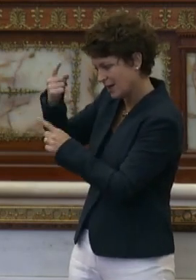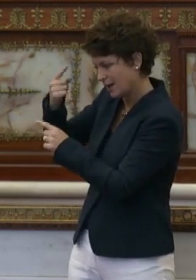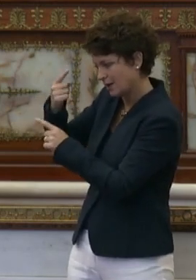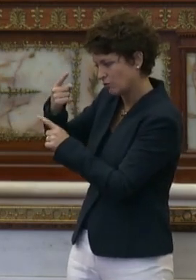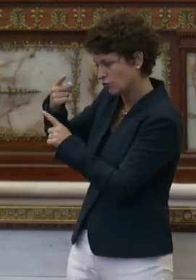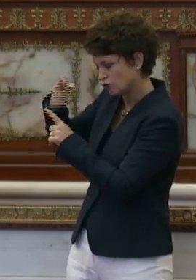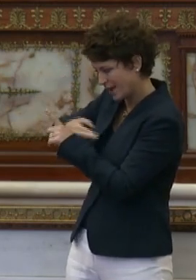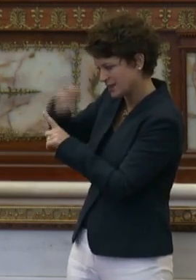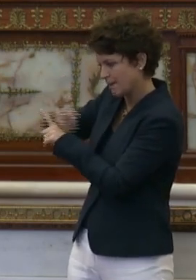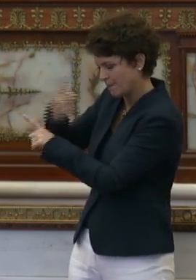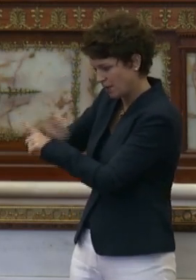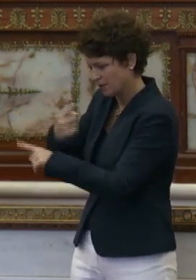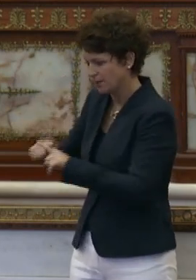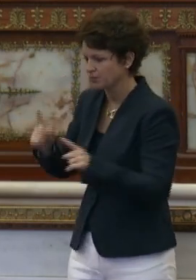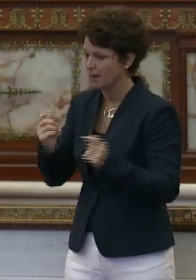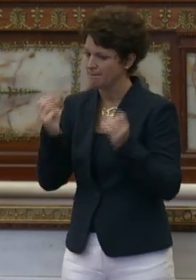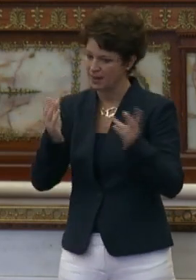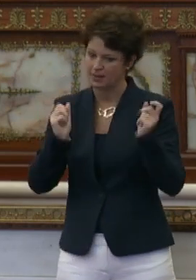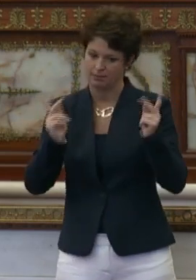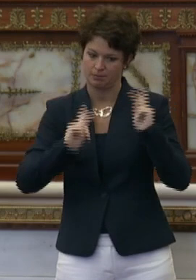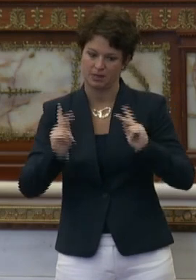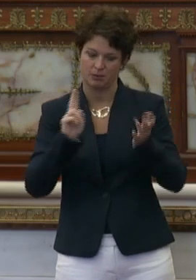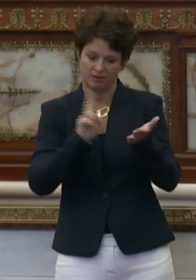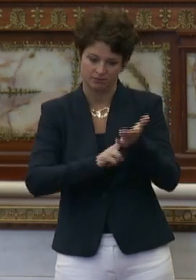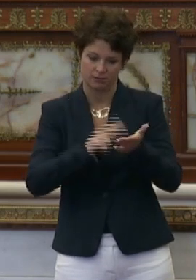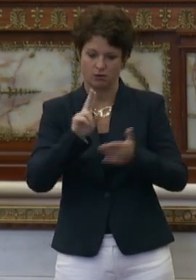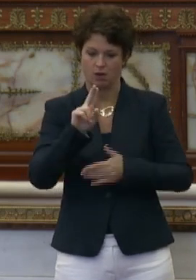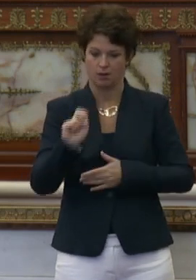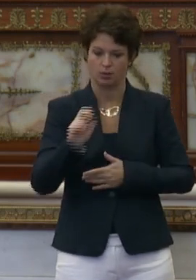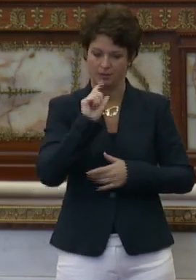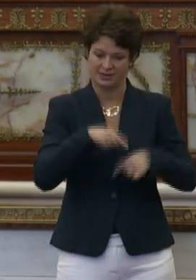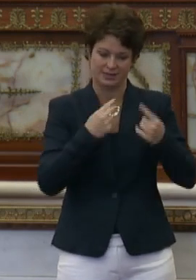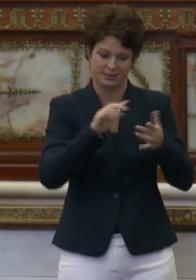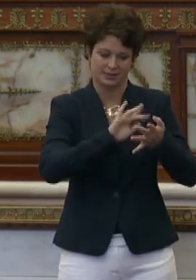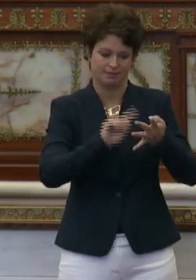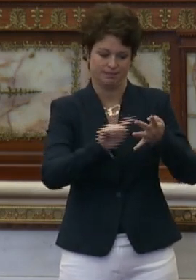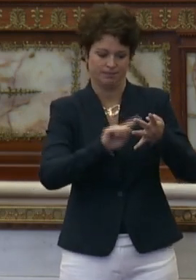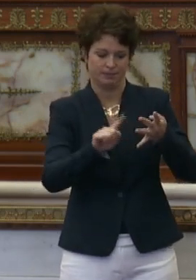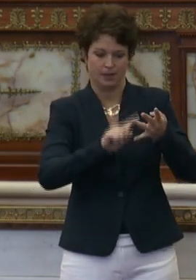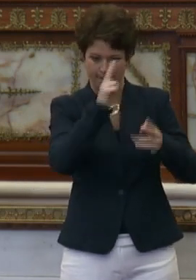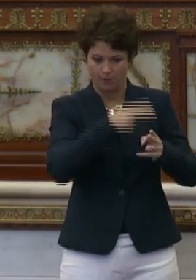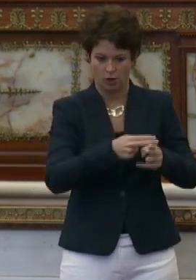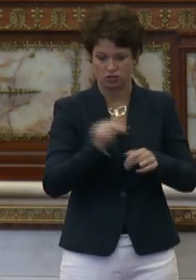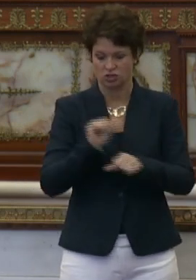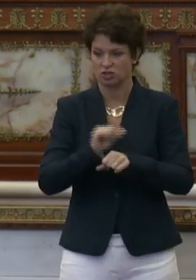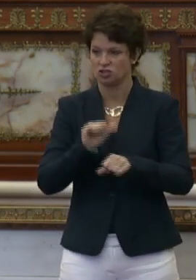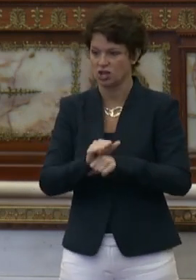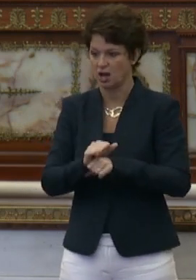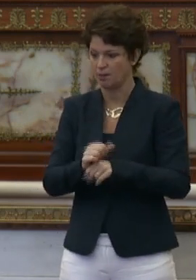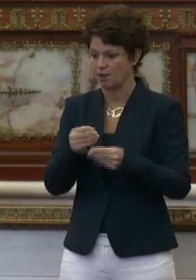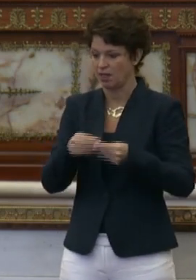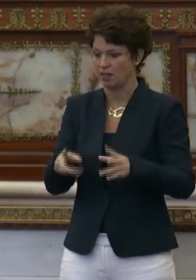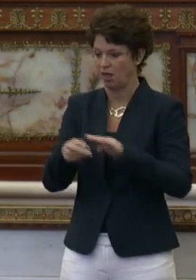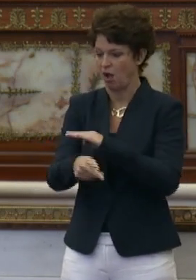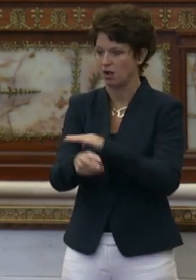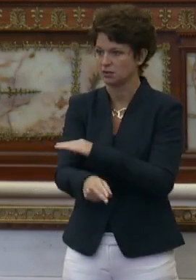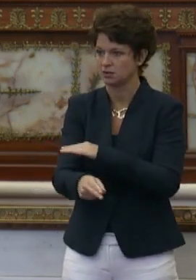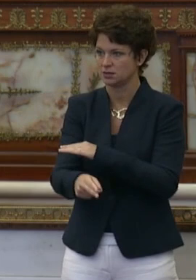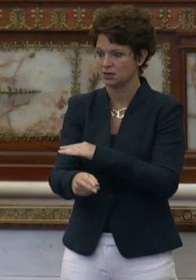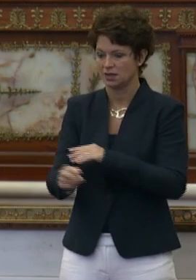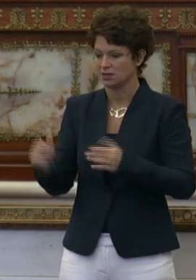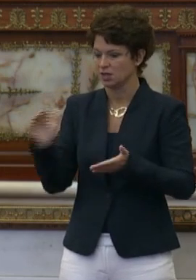of Philadelphians have filed for unemployment since mid-March, and we know that job losses are concentrated in the low end of